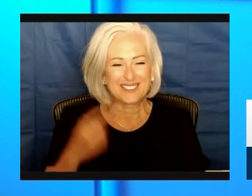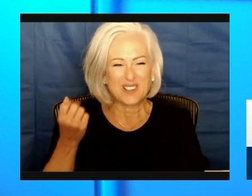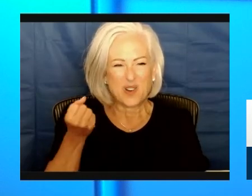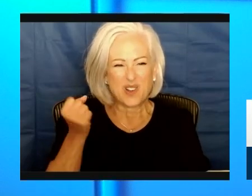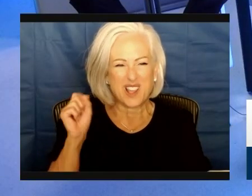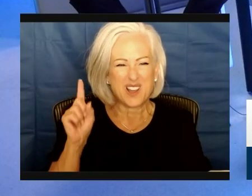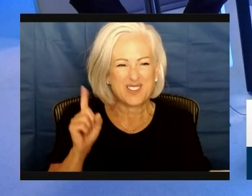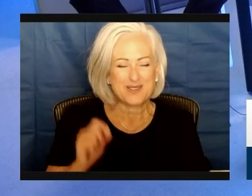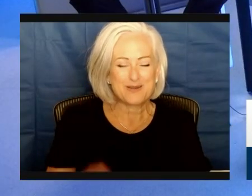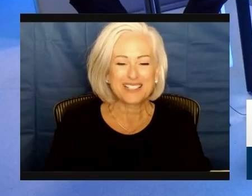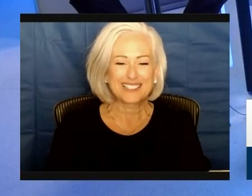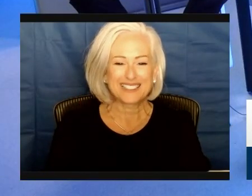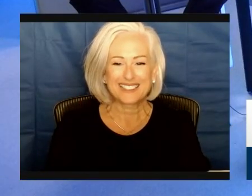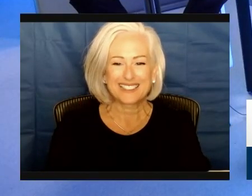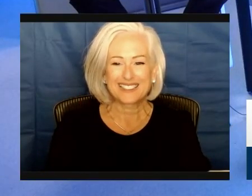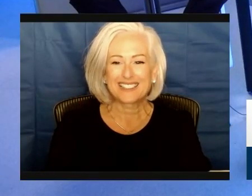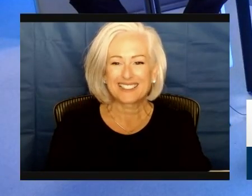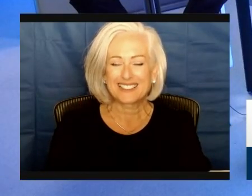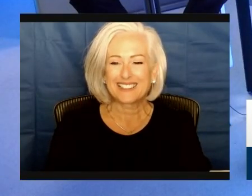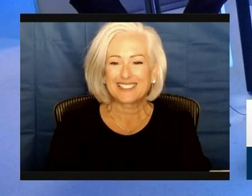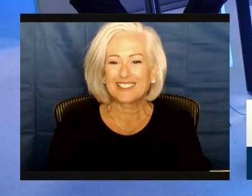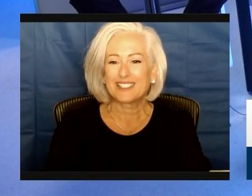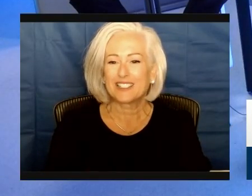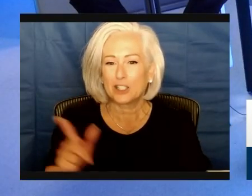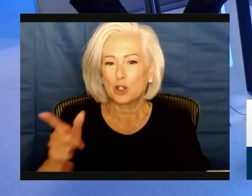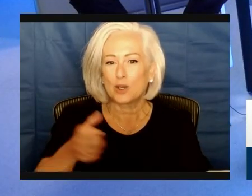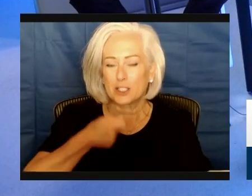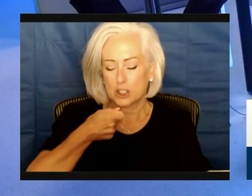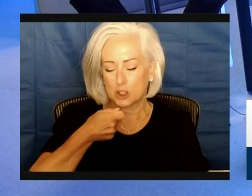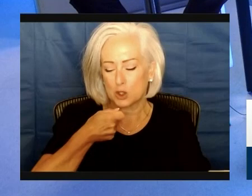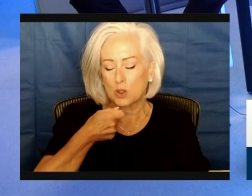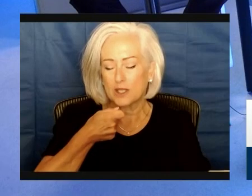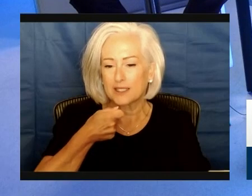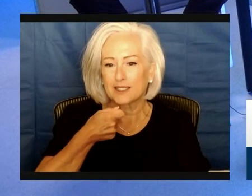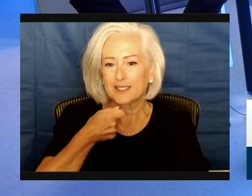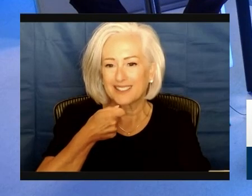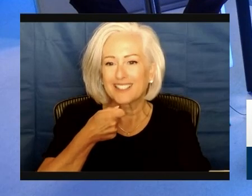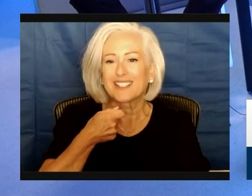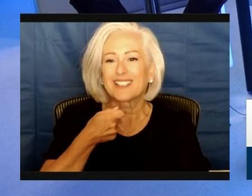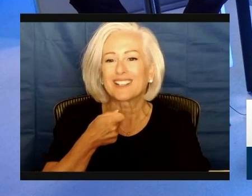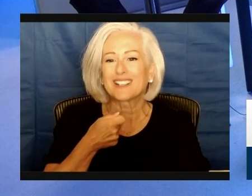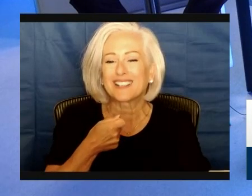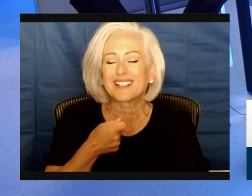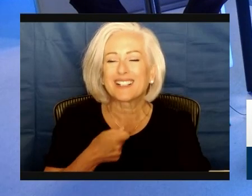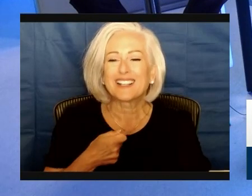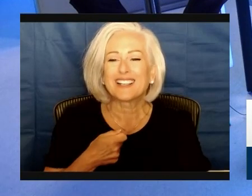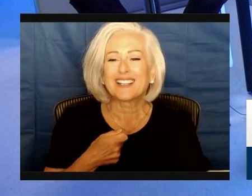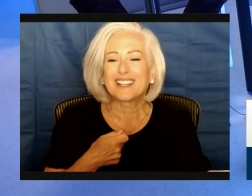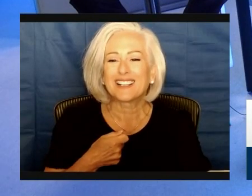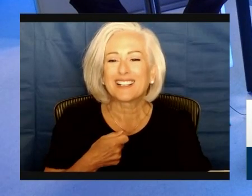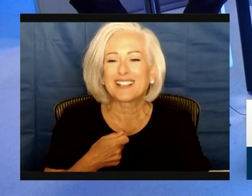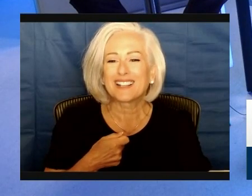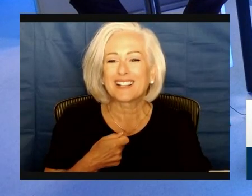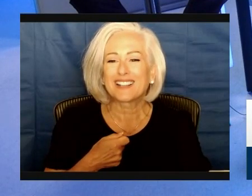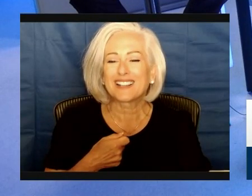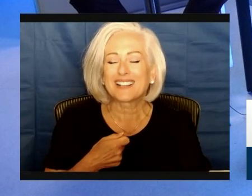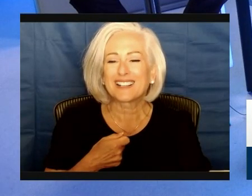up here. Just hold it right here. Okay. Yeah. Okay. Better for